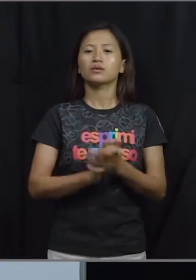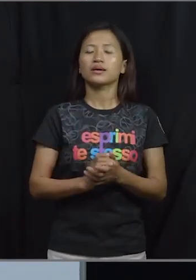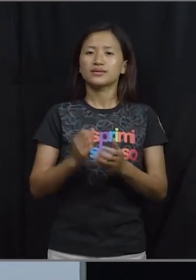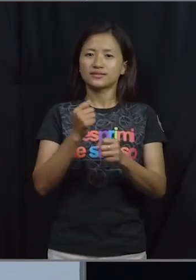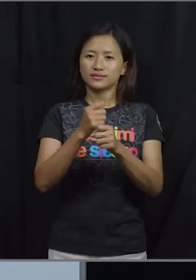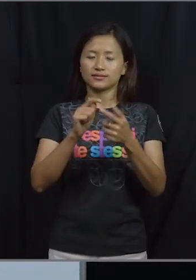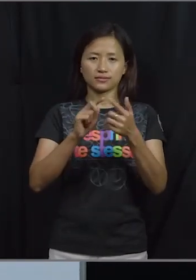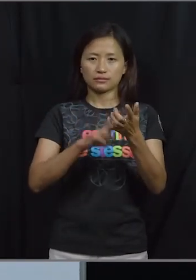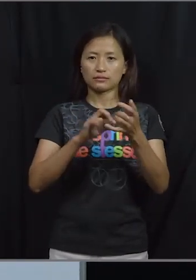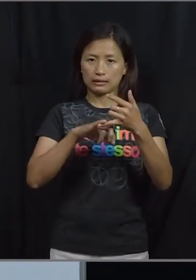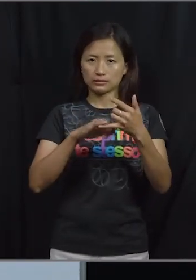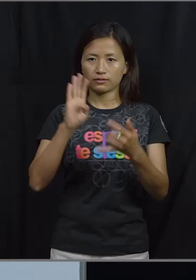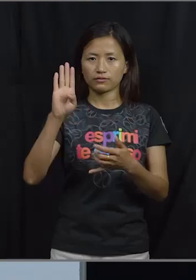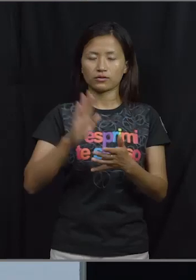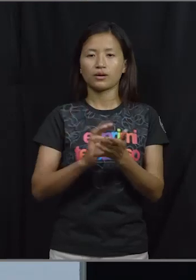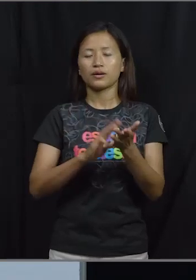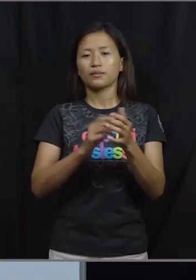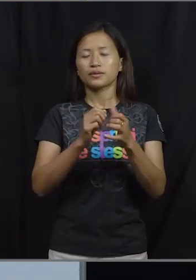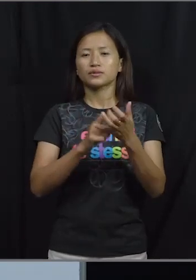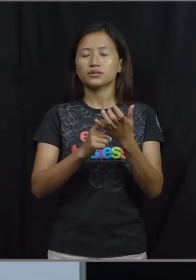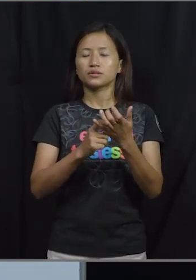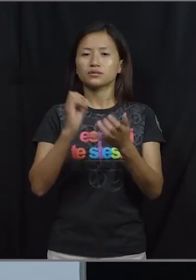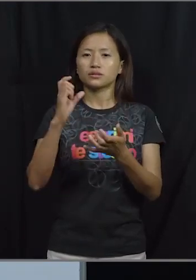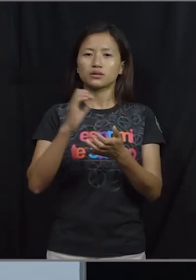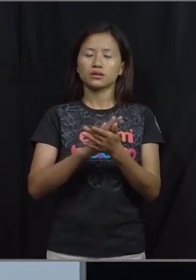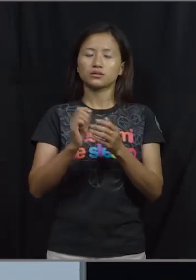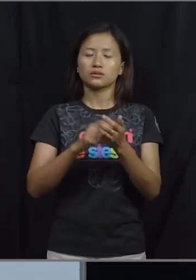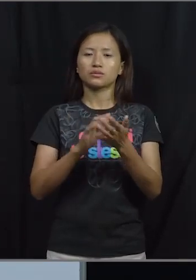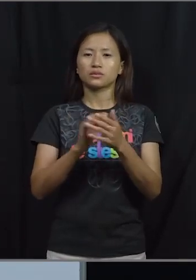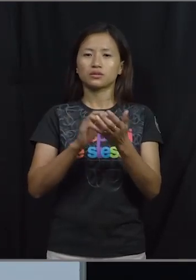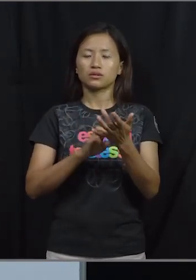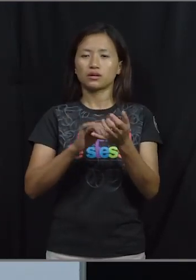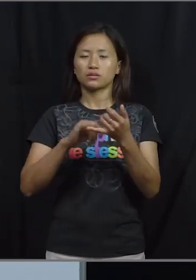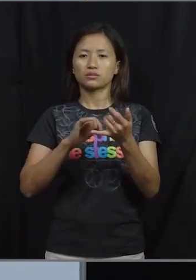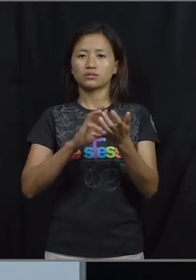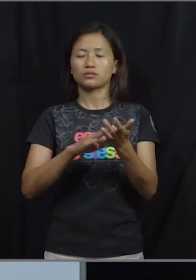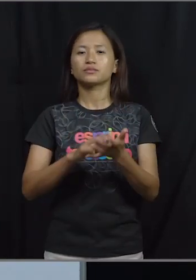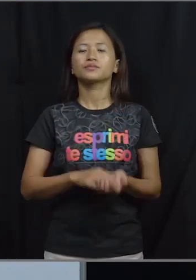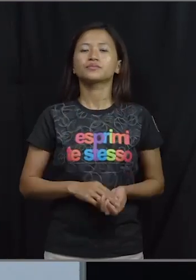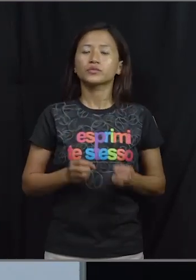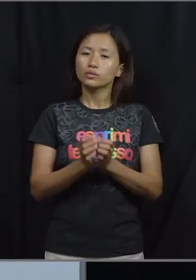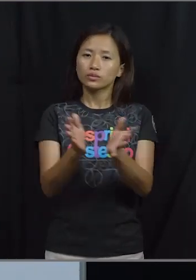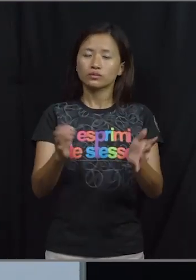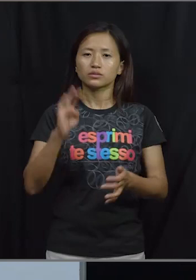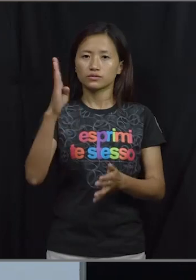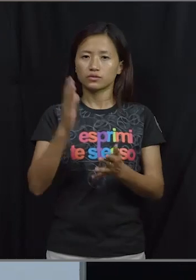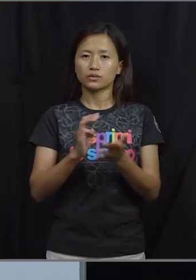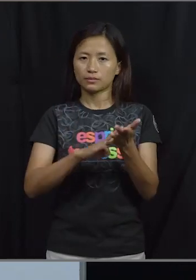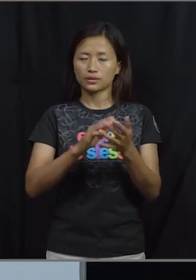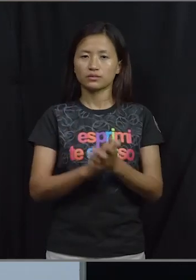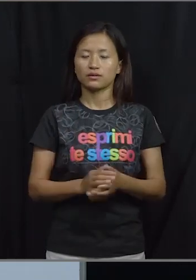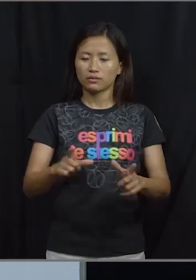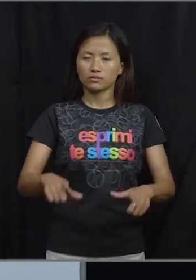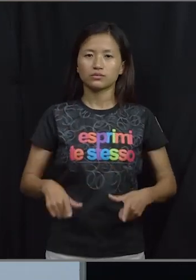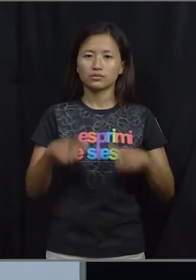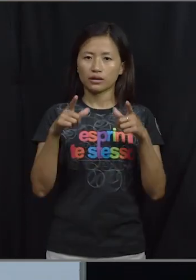genes. So these are the four mechanisms of hereditary, and it is said that without these four mechanisms, life